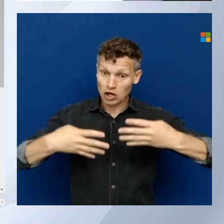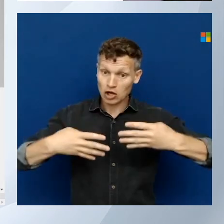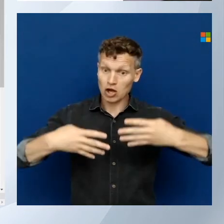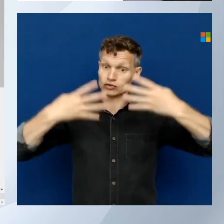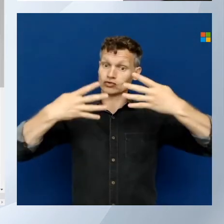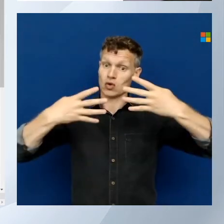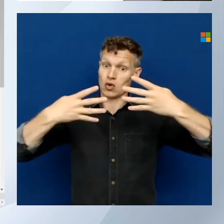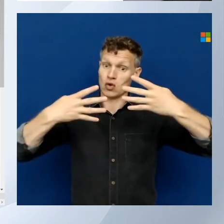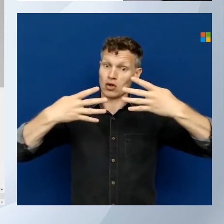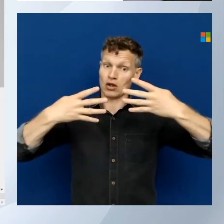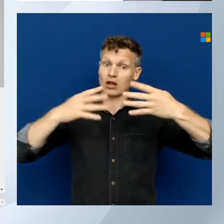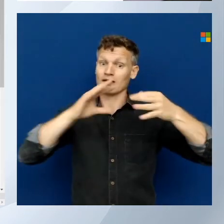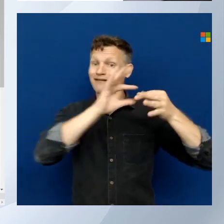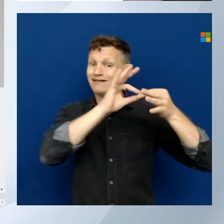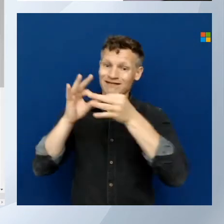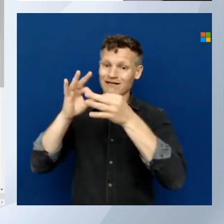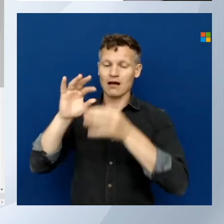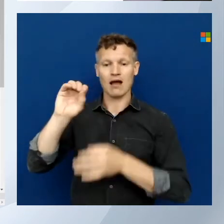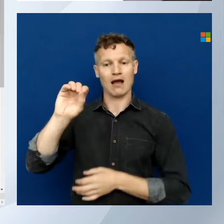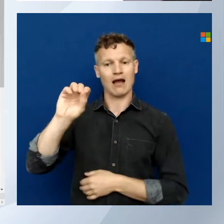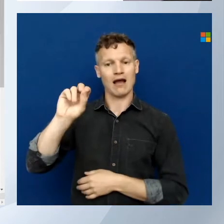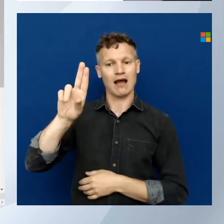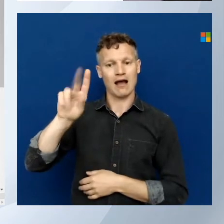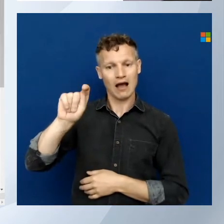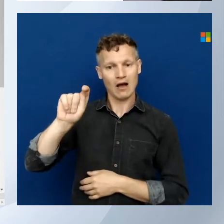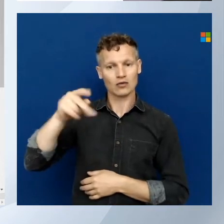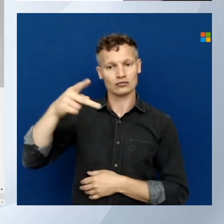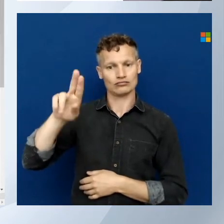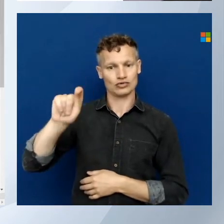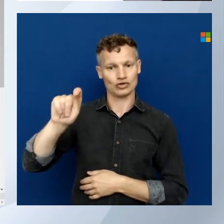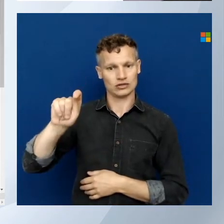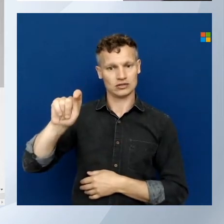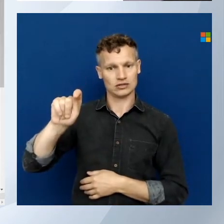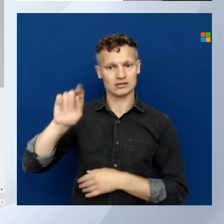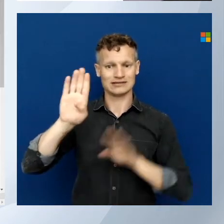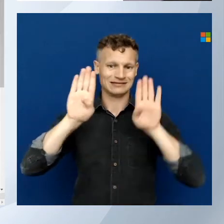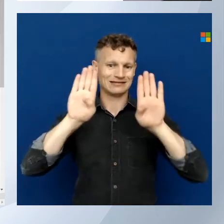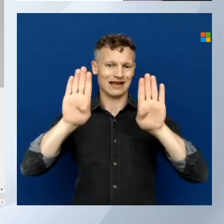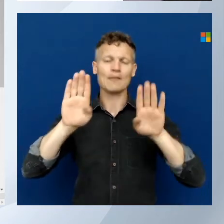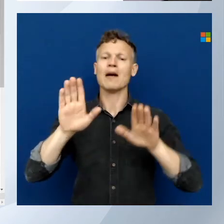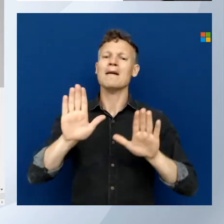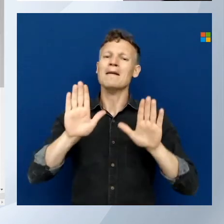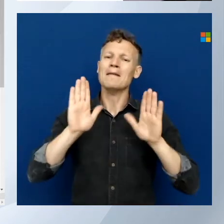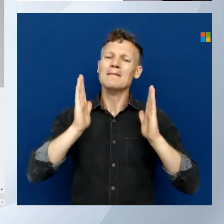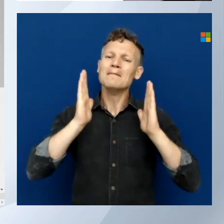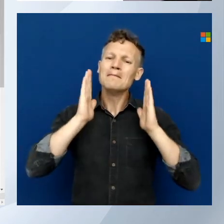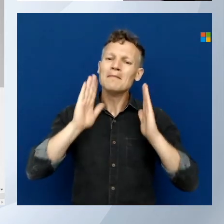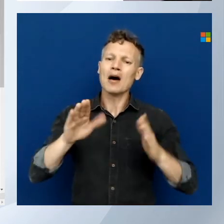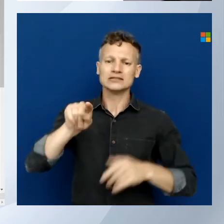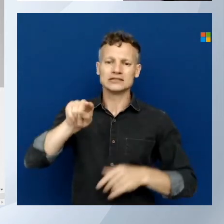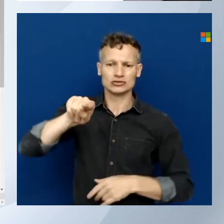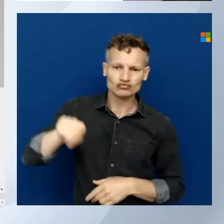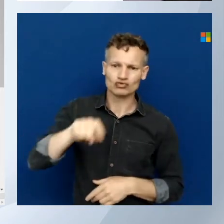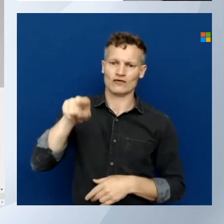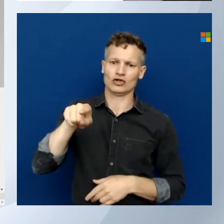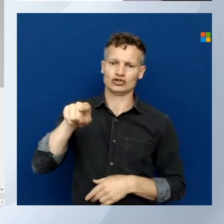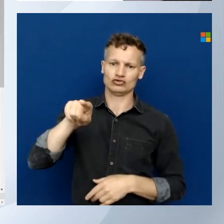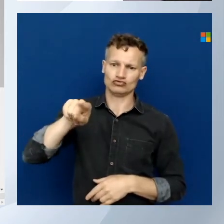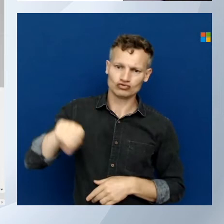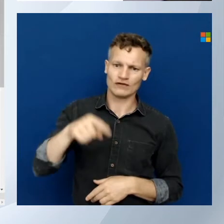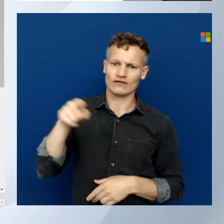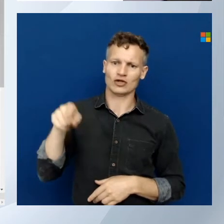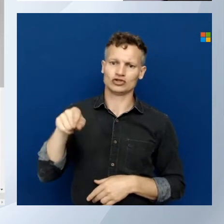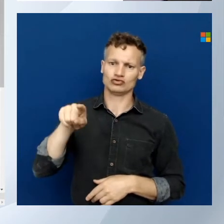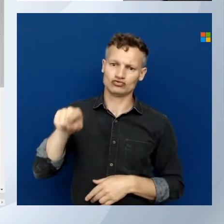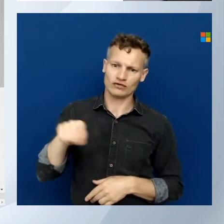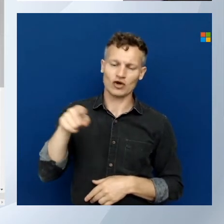And please make sure that you refresh it every now and then because it doesn't have an auto refresh function in it. As you can see,